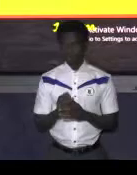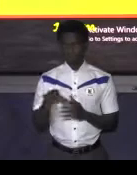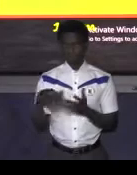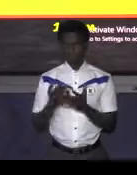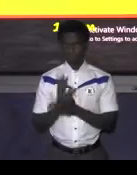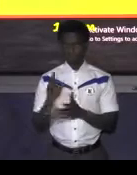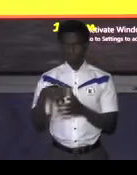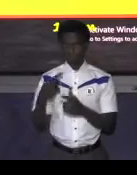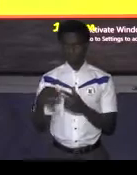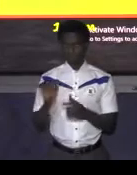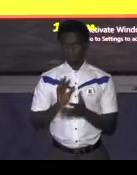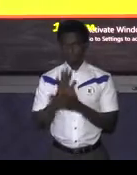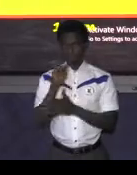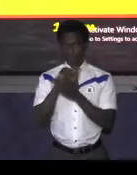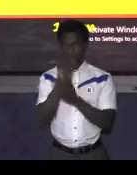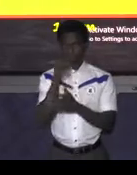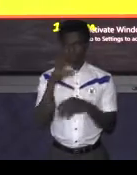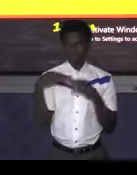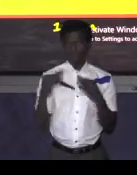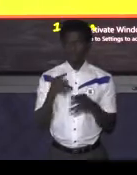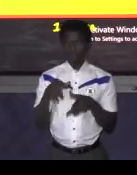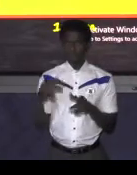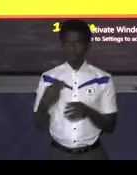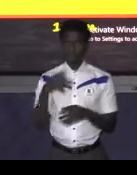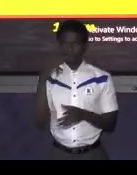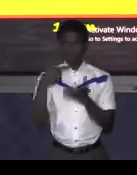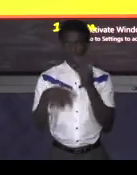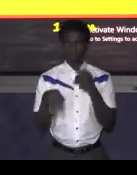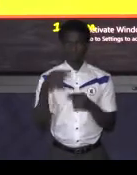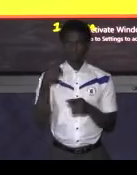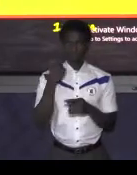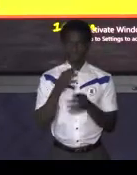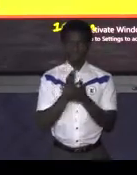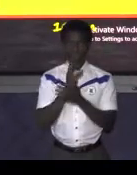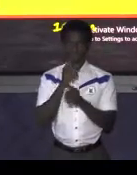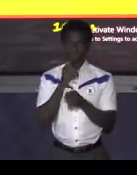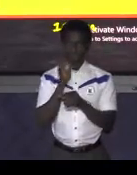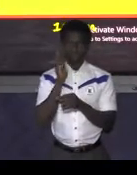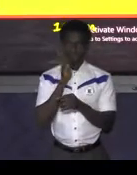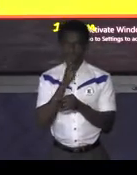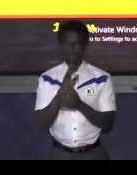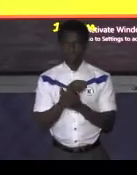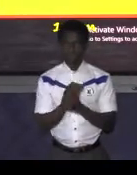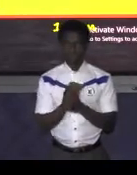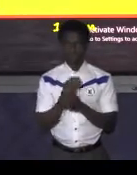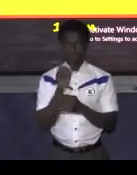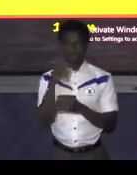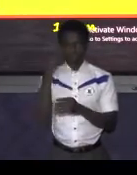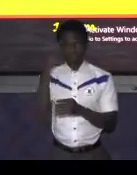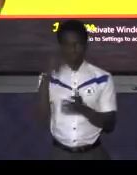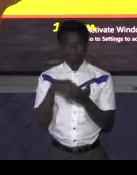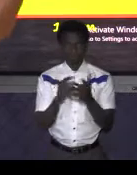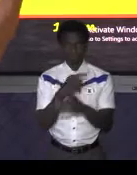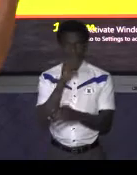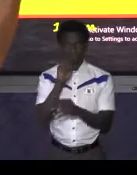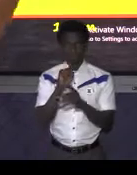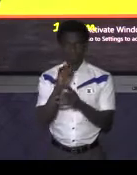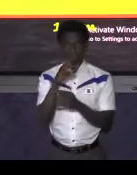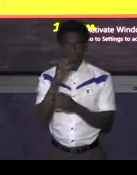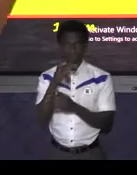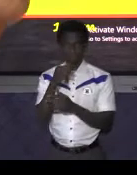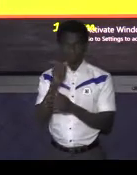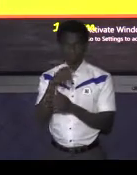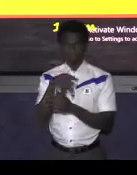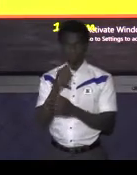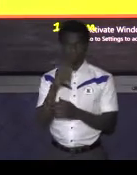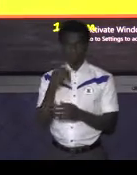Alrighty then, I believe that you are done. Let's see what the correct answer will be. Okay, for this first shape, the